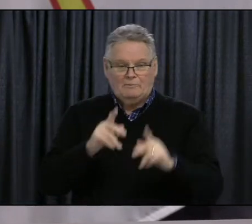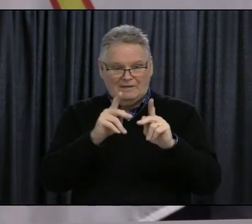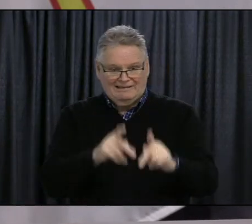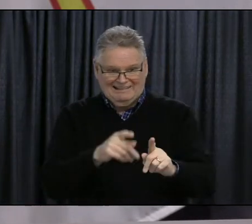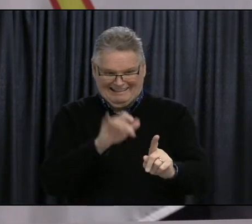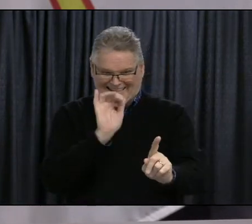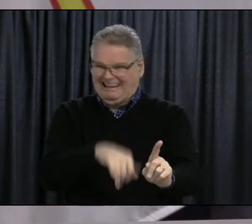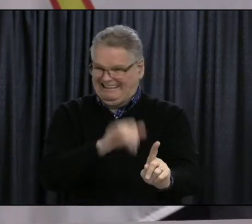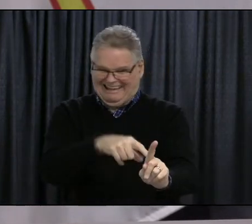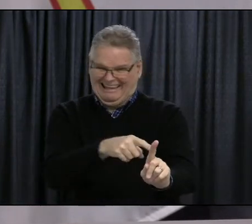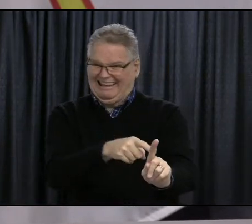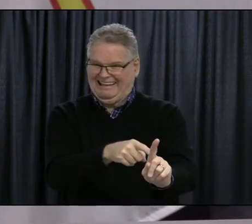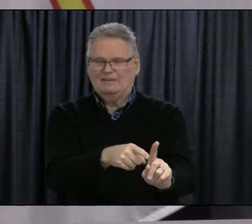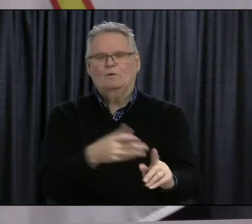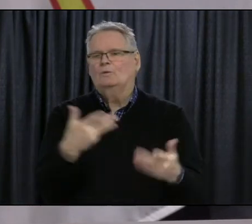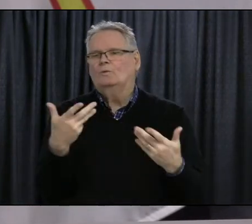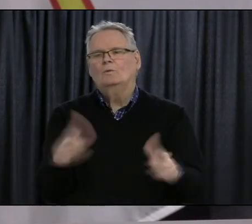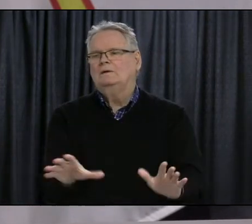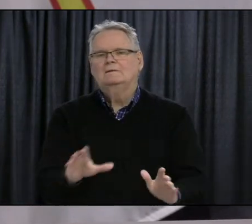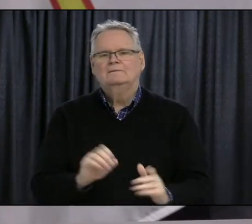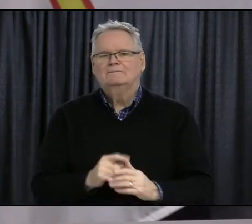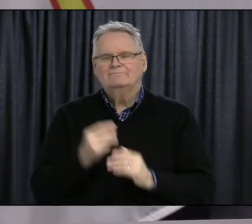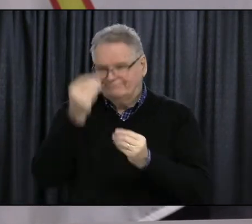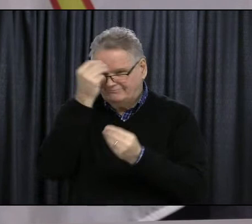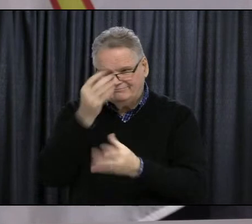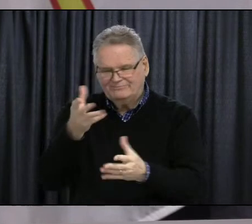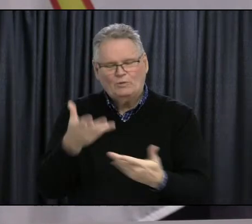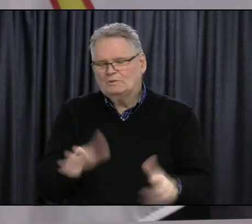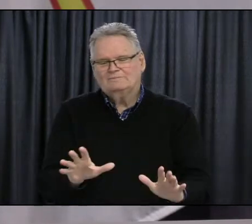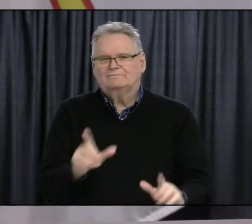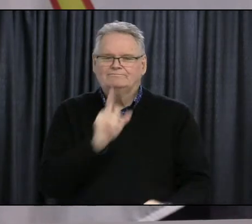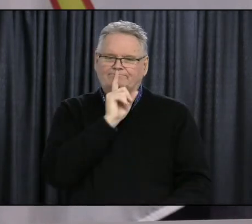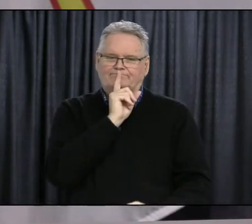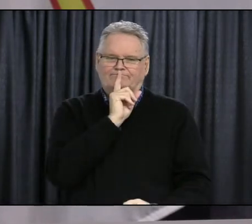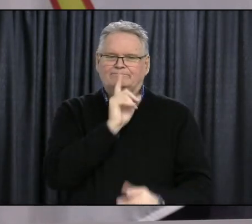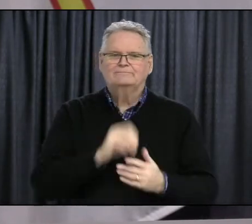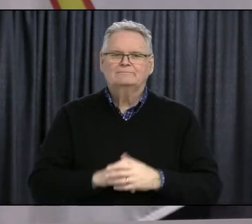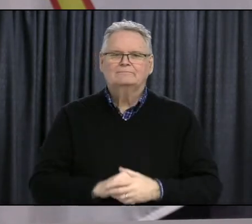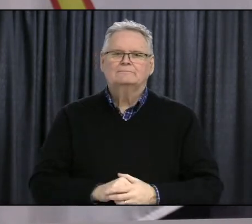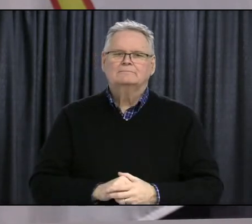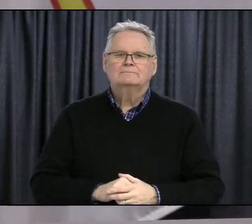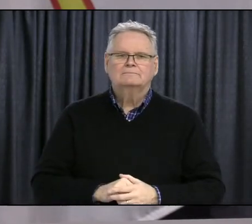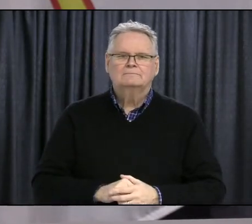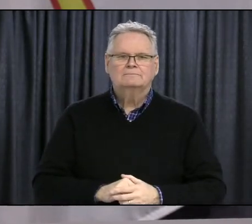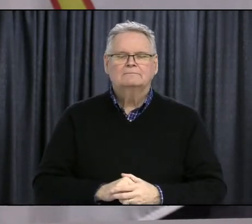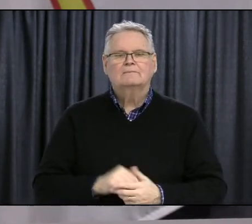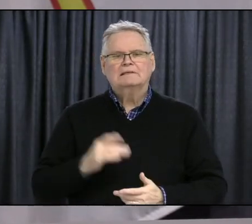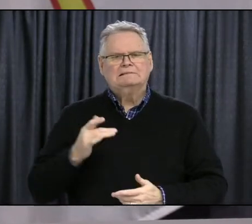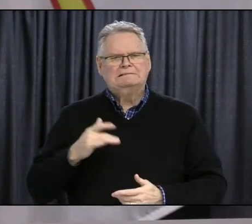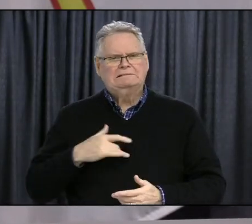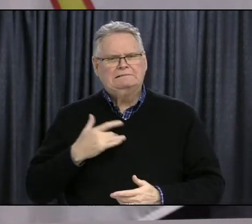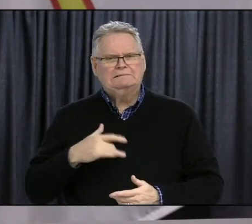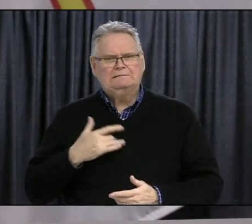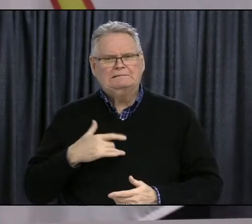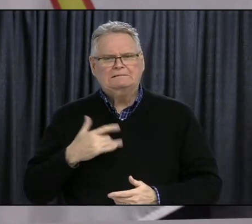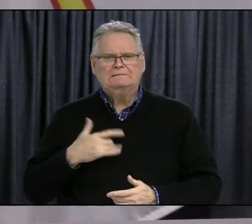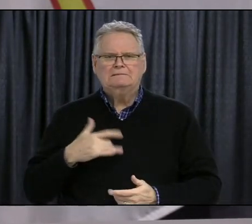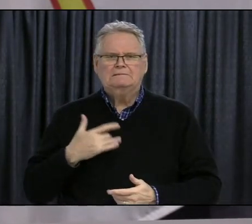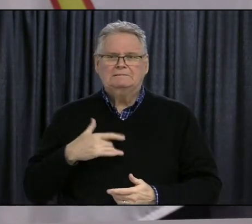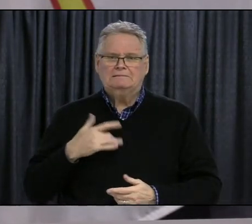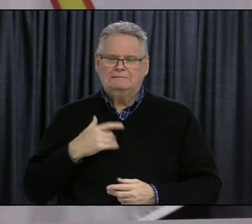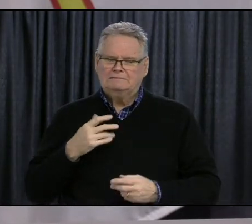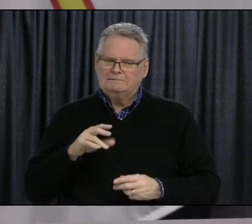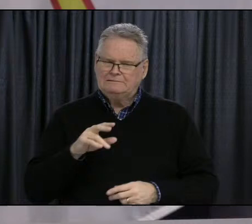the nature of the case itself, other than to say that it's a suspect case that is associated with the daycare.